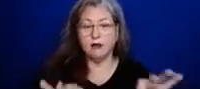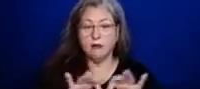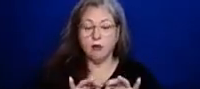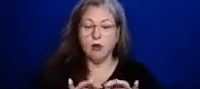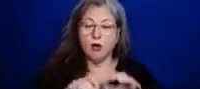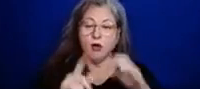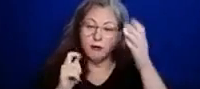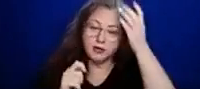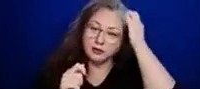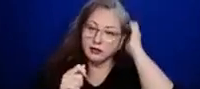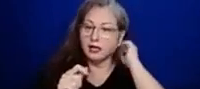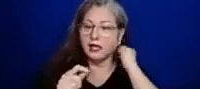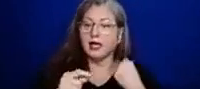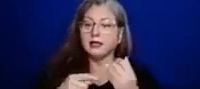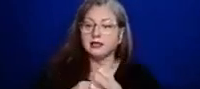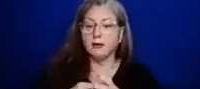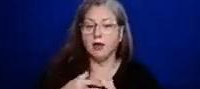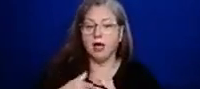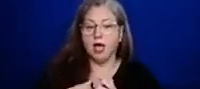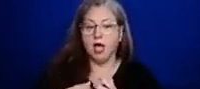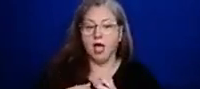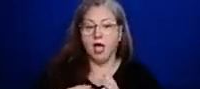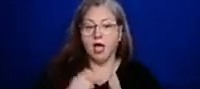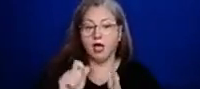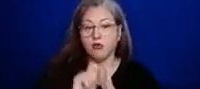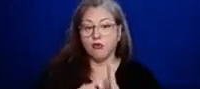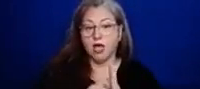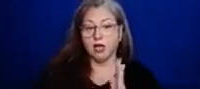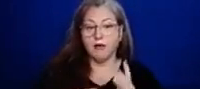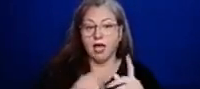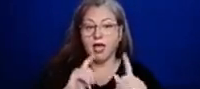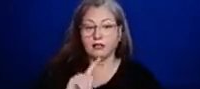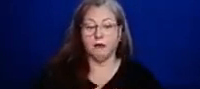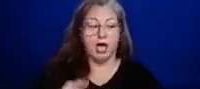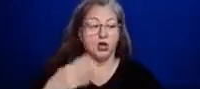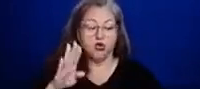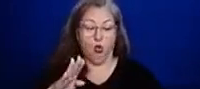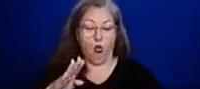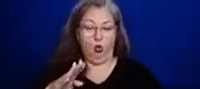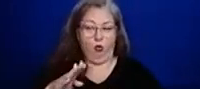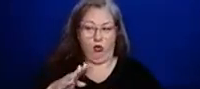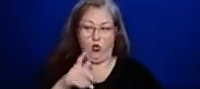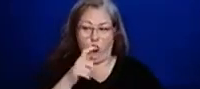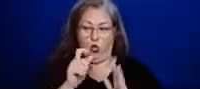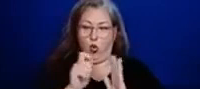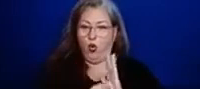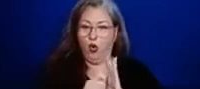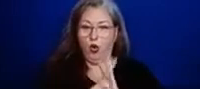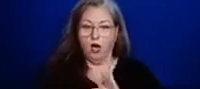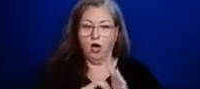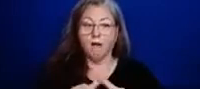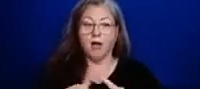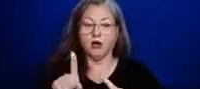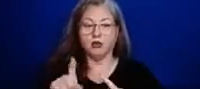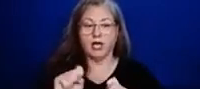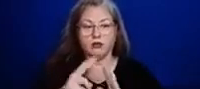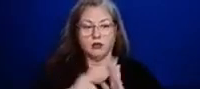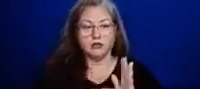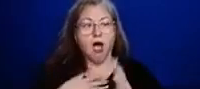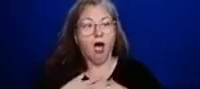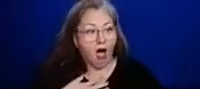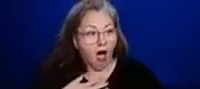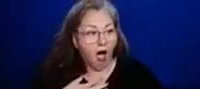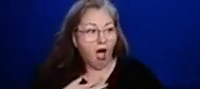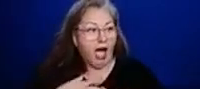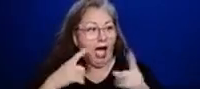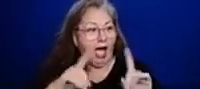as an example, I can write my answer and you don't know that I wrote it. Uh-huh. But then you read it and then you say, oh, that